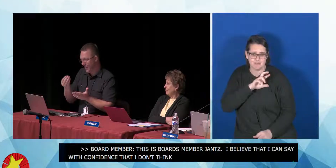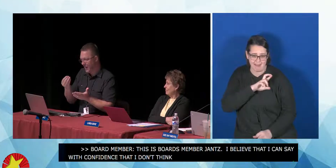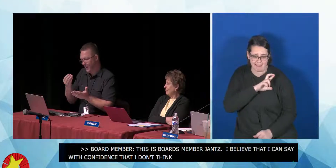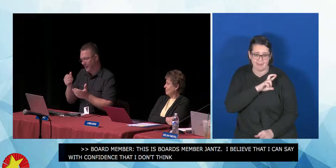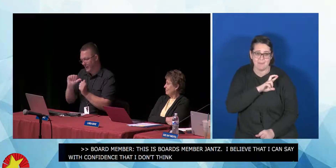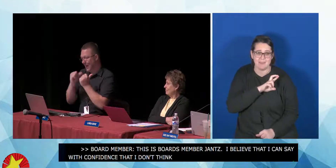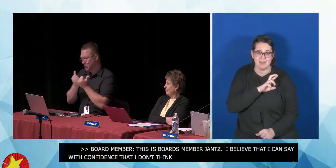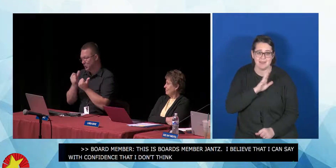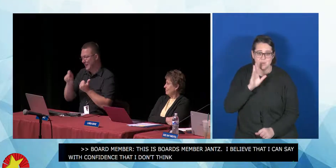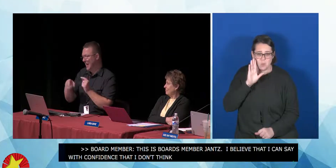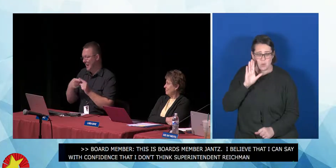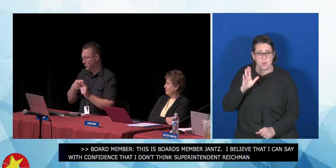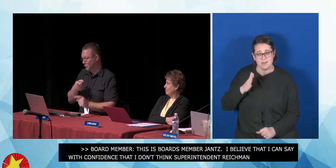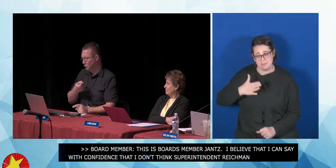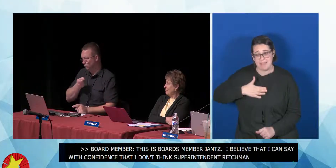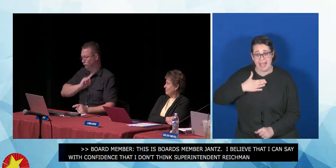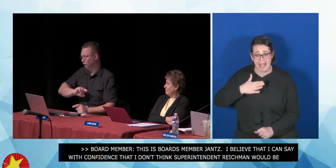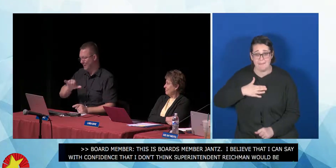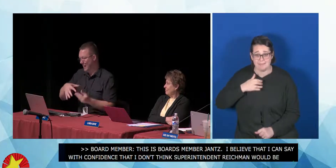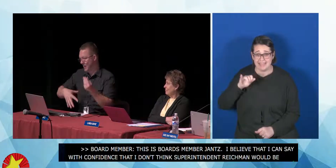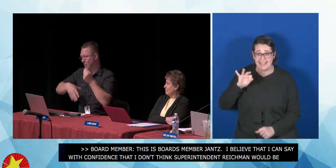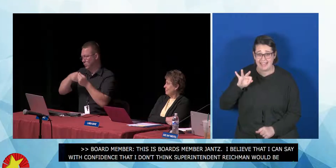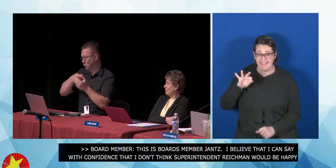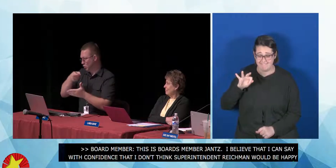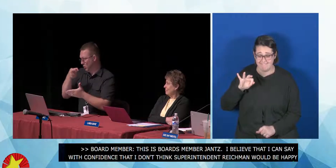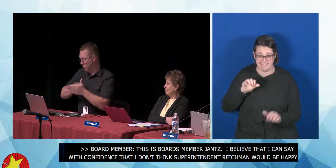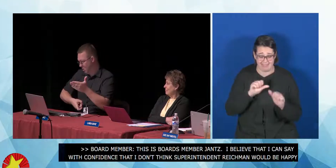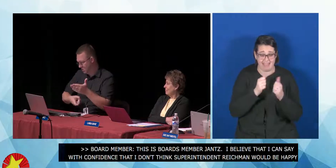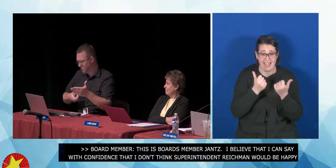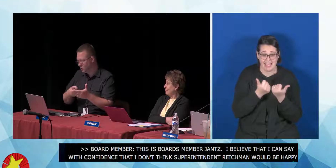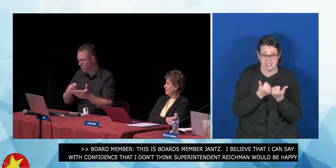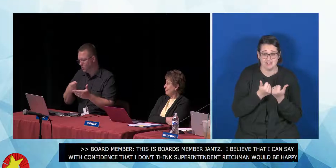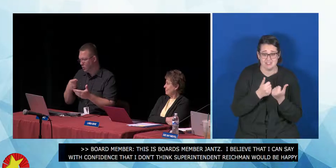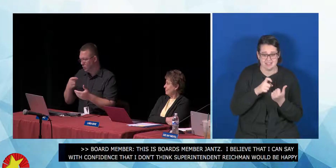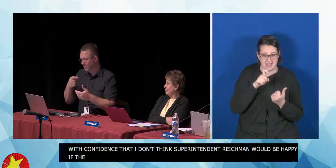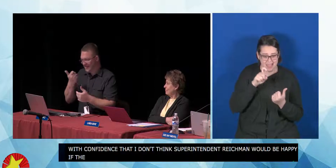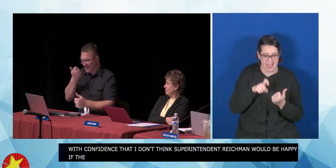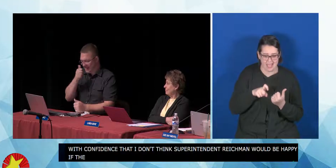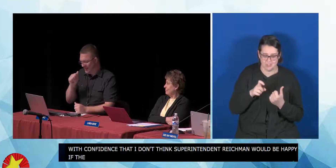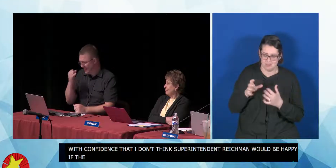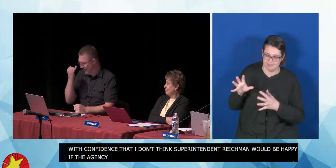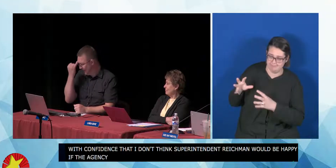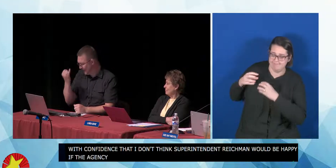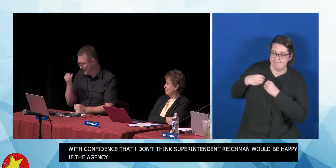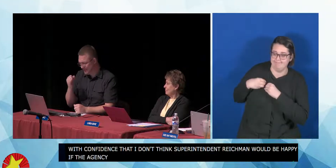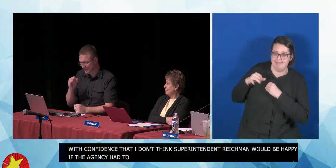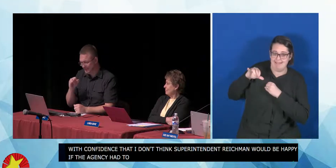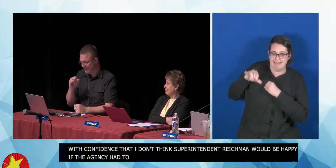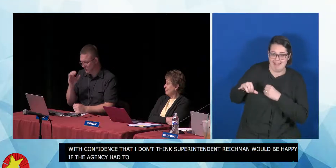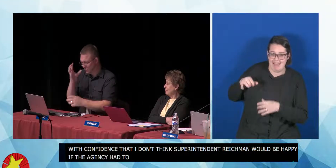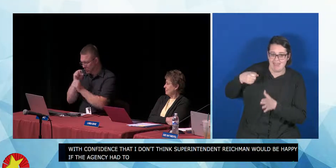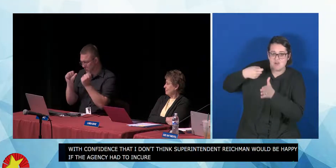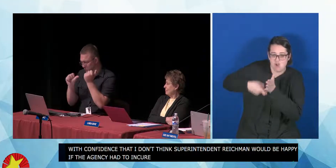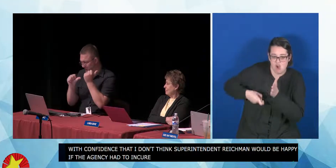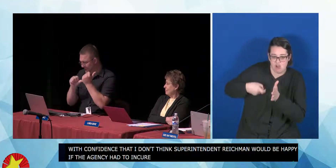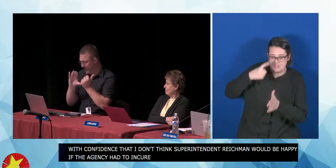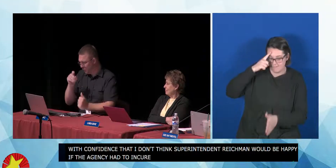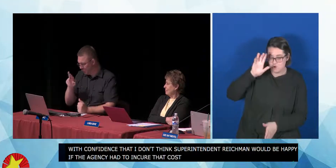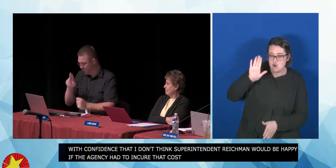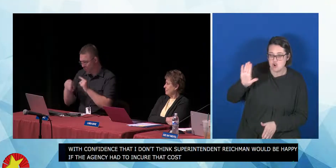be happy if the agency had to incur that cost for her